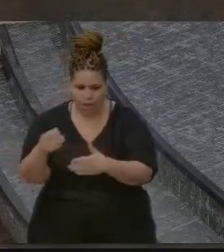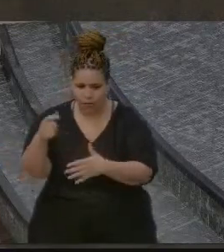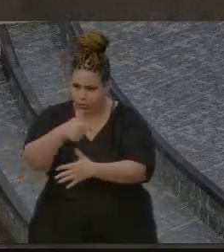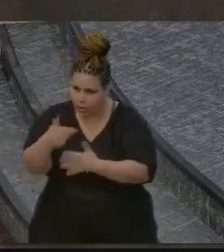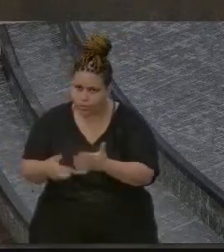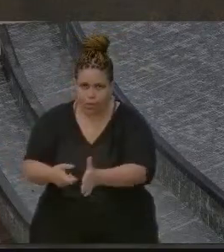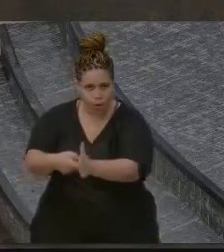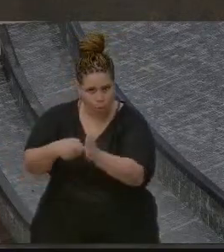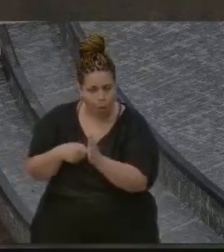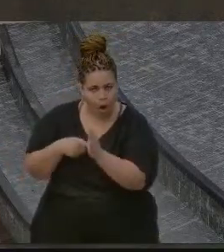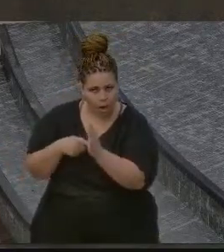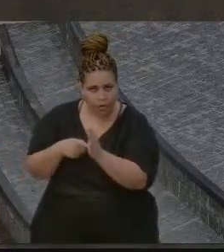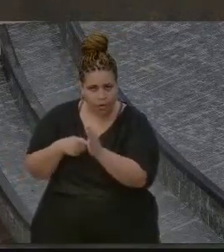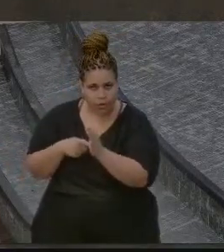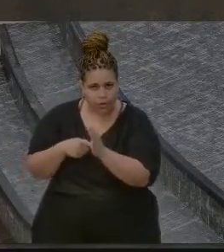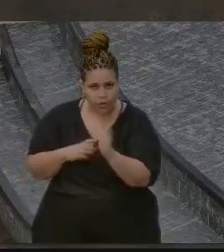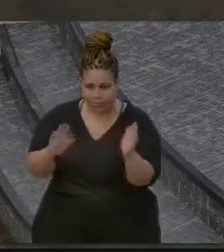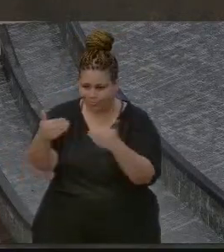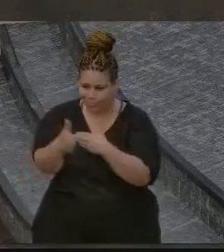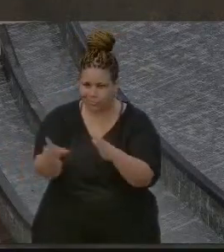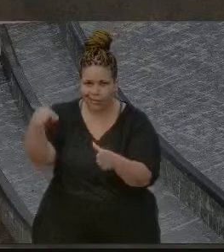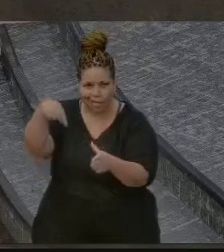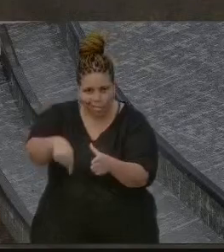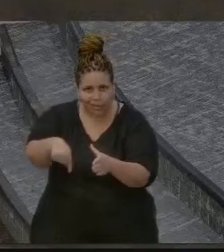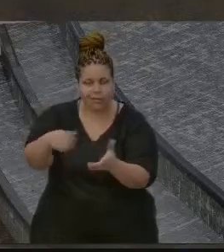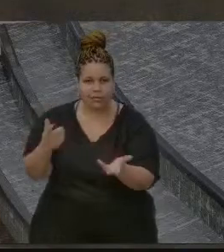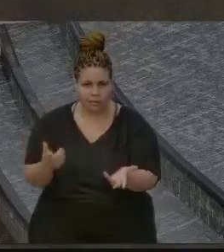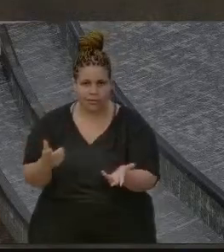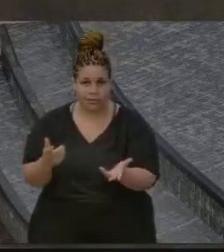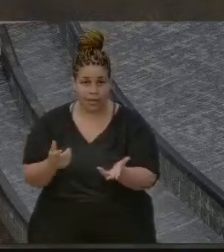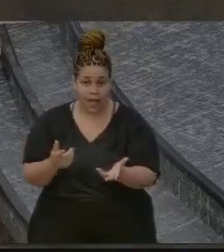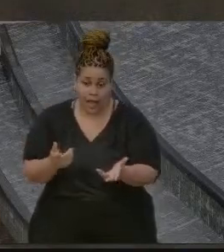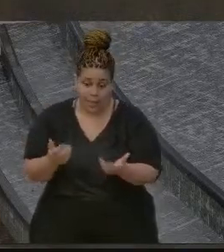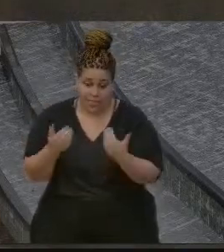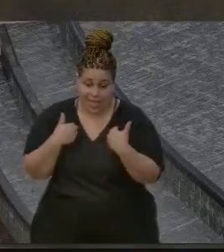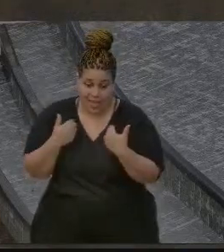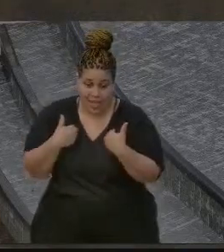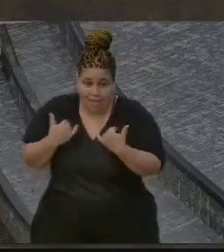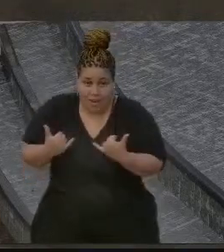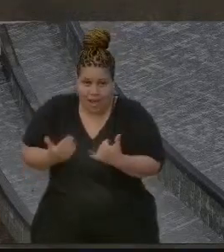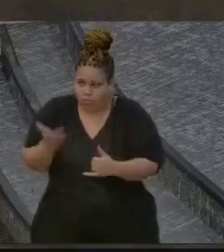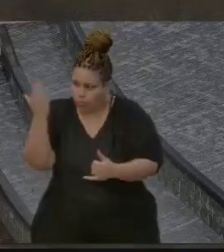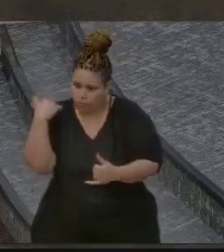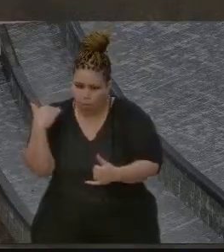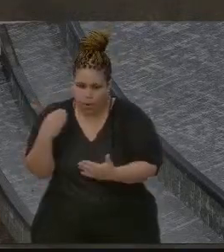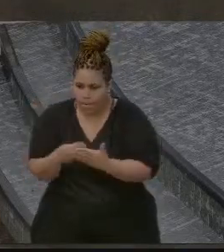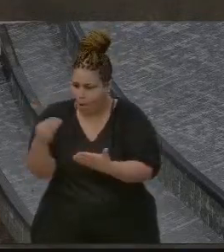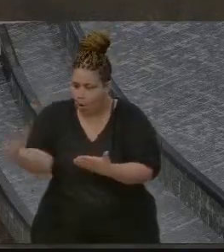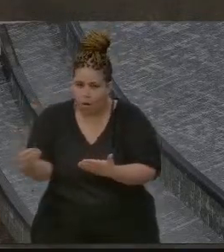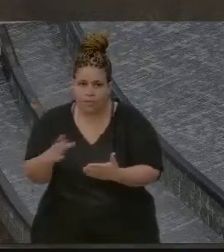to be in those kits. And if they've already purchased those items, they could then self-reimburse.